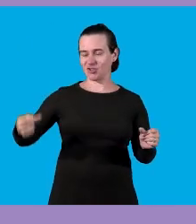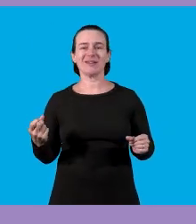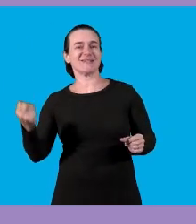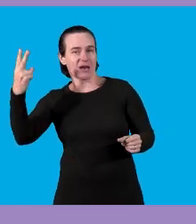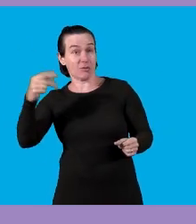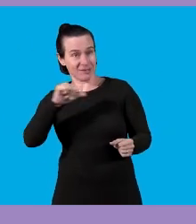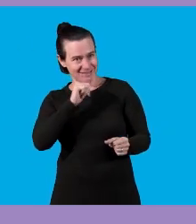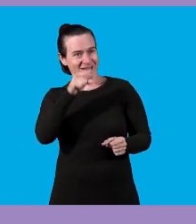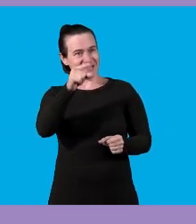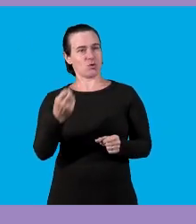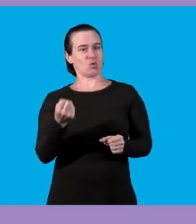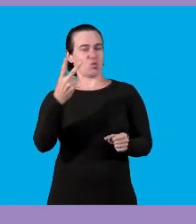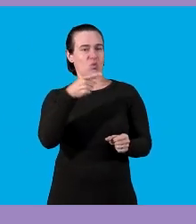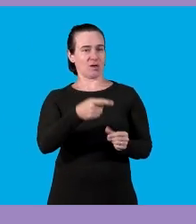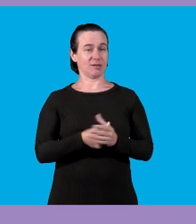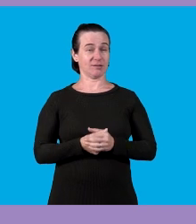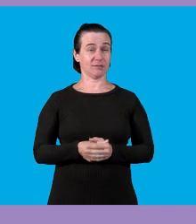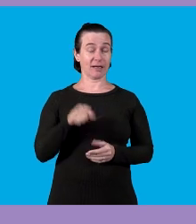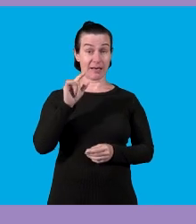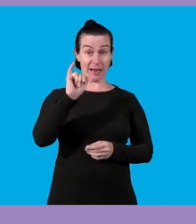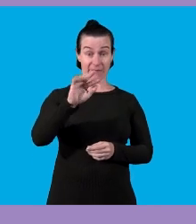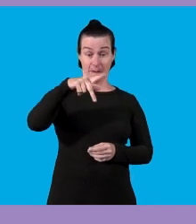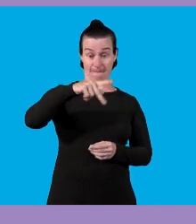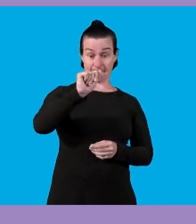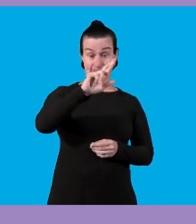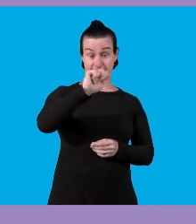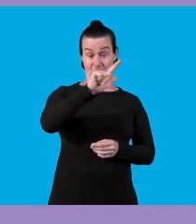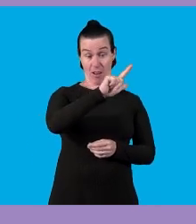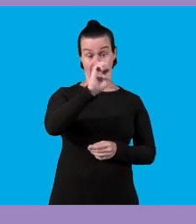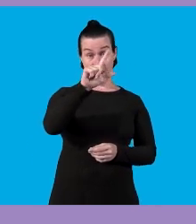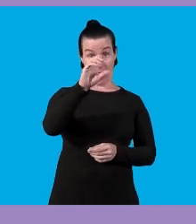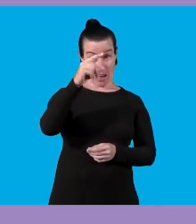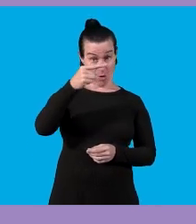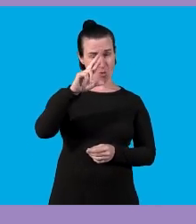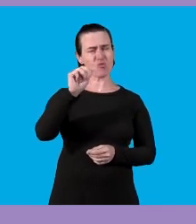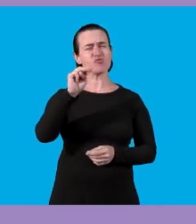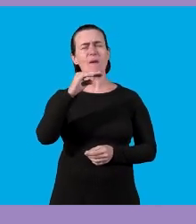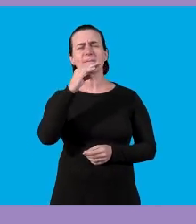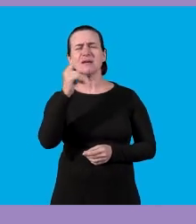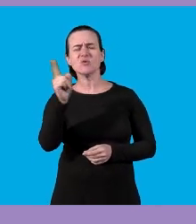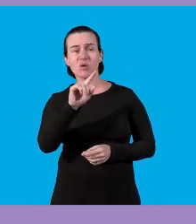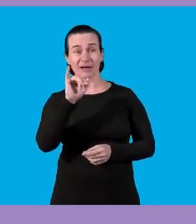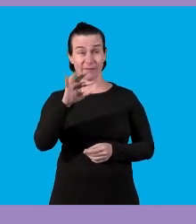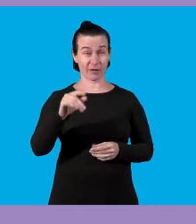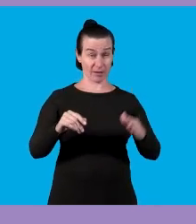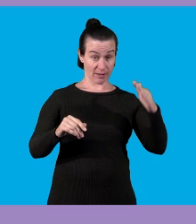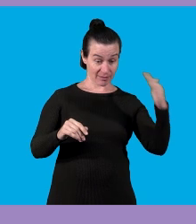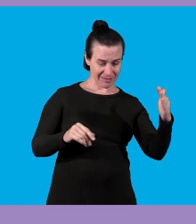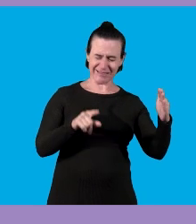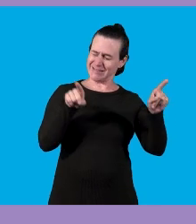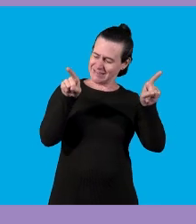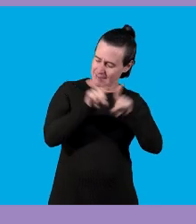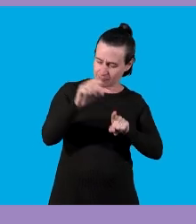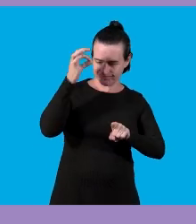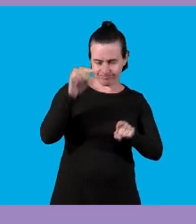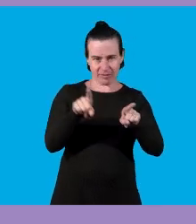sides. The word parallelogram means that whatever happens on this side would happen on the other opposite side as well.